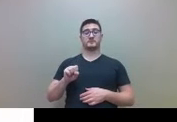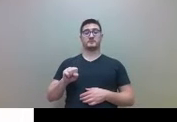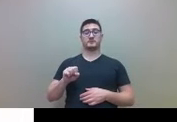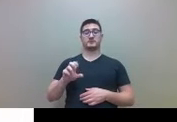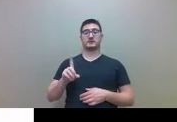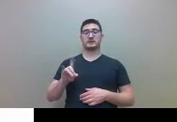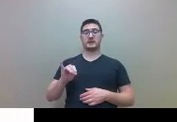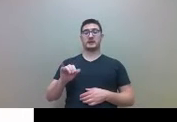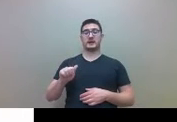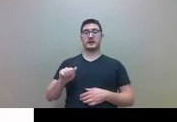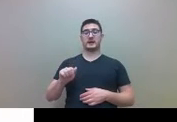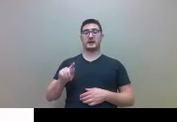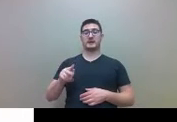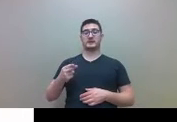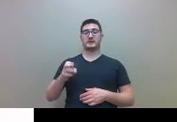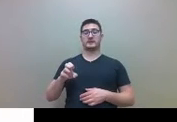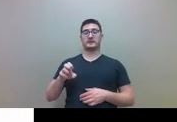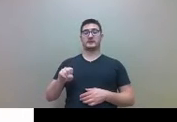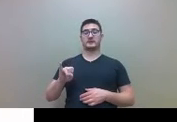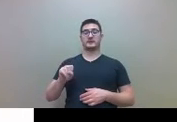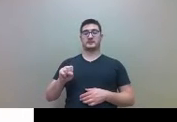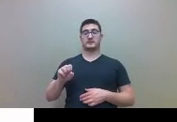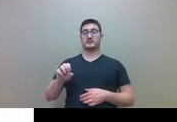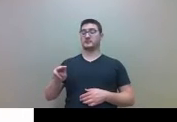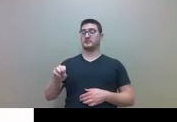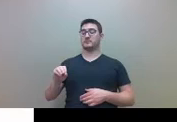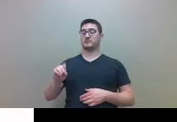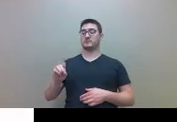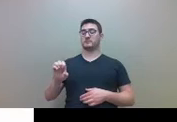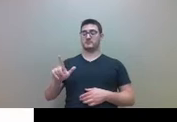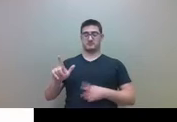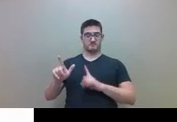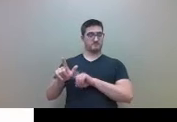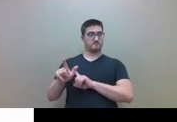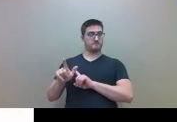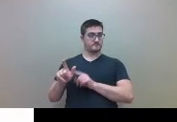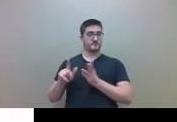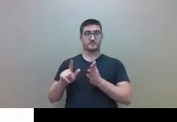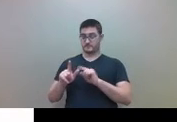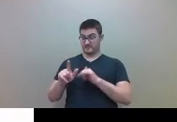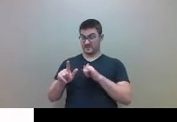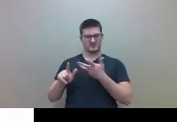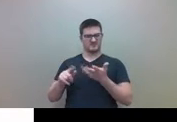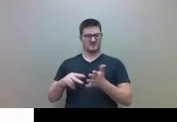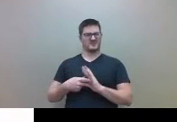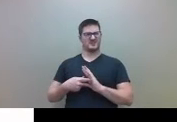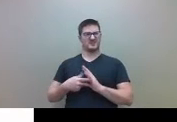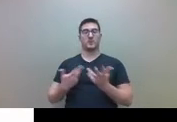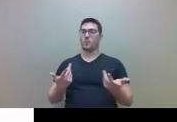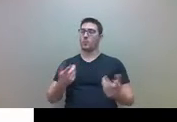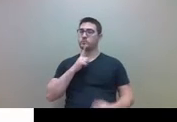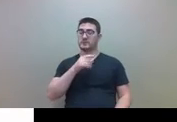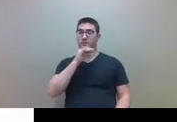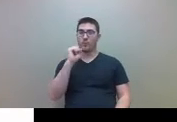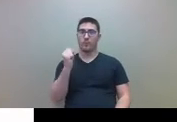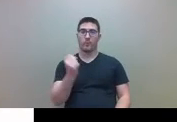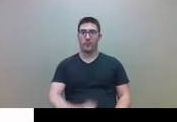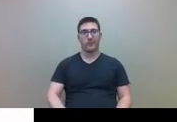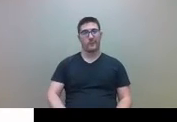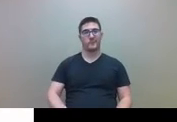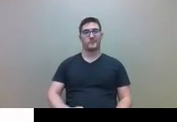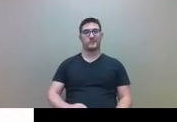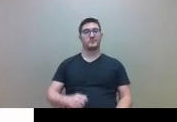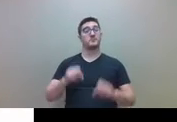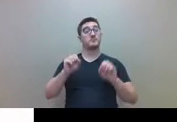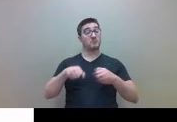And really what it says is that we all have predispositions to certain conditions that may lie dormant in